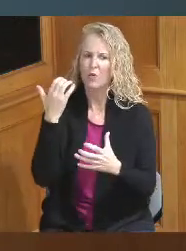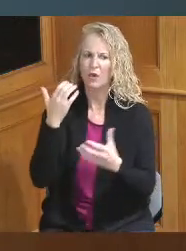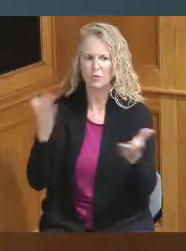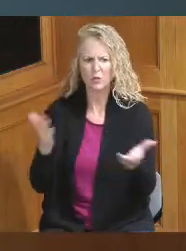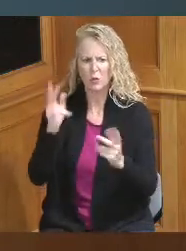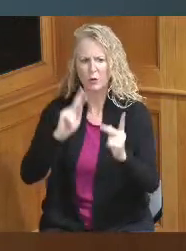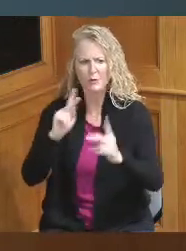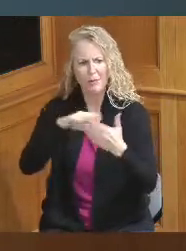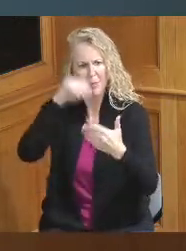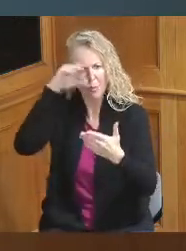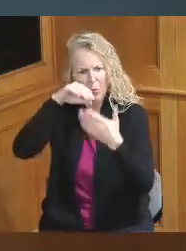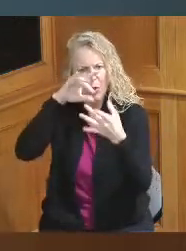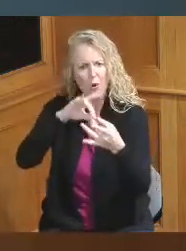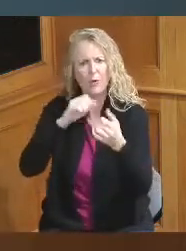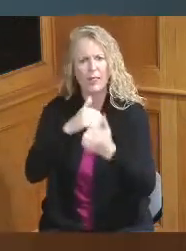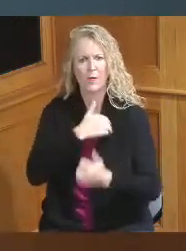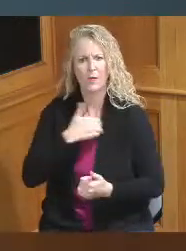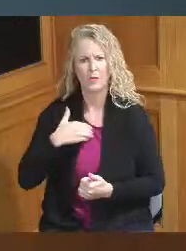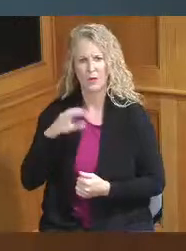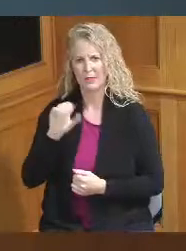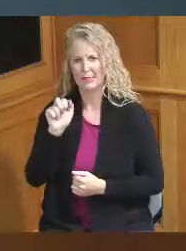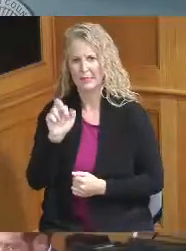the impact of breast cancer.